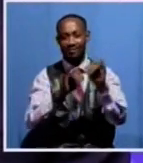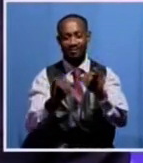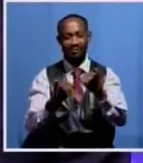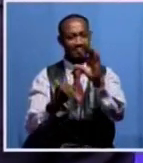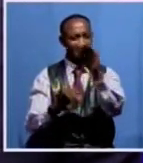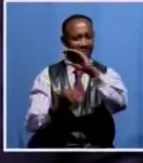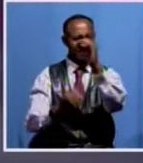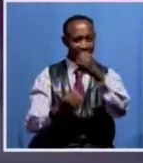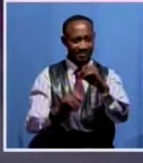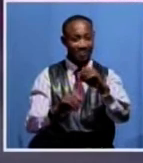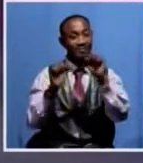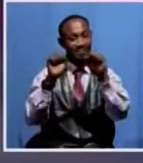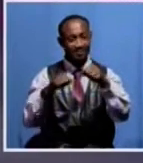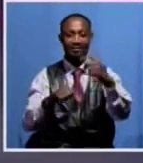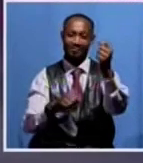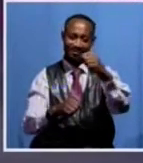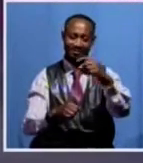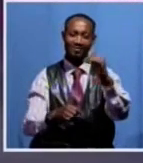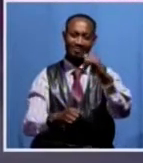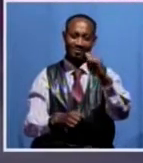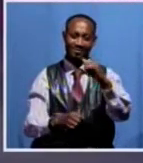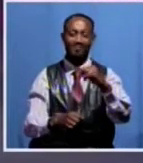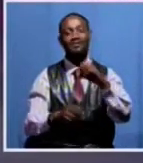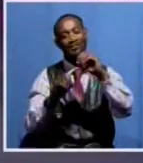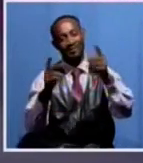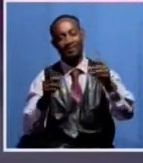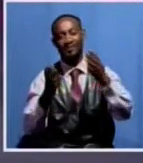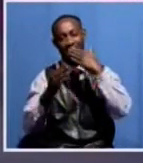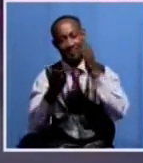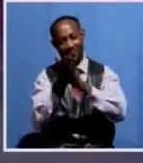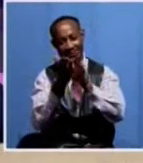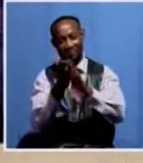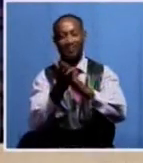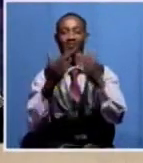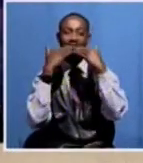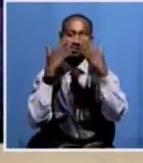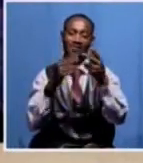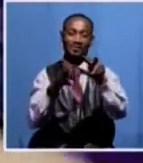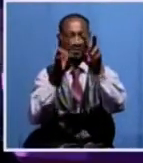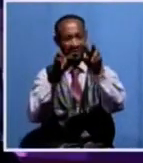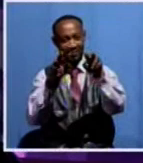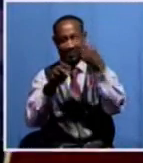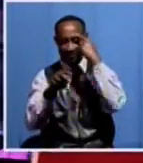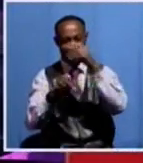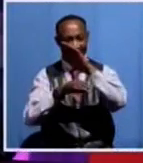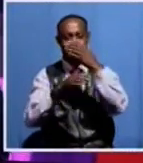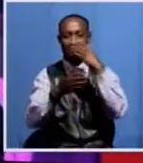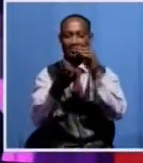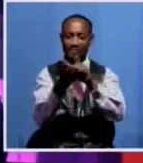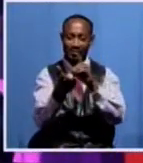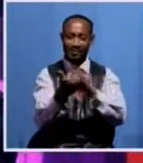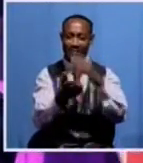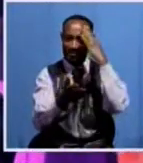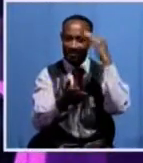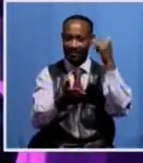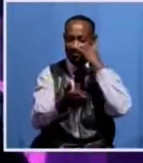90%. If we can. Honourable Minister, if we can. Wish you success as you implement the budget. Thank you. Well, that's all we have for you this evening. That was Dr. Bwalya Ngandu, the